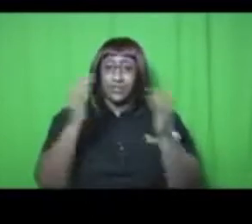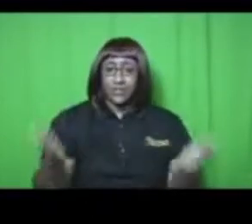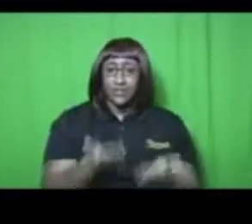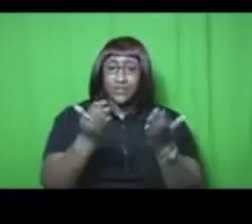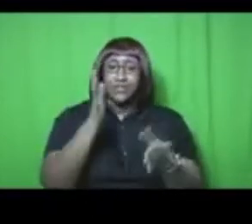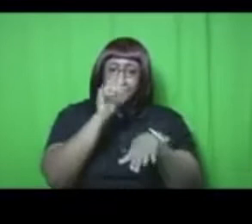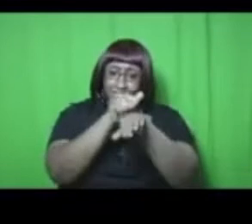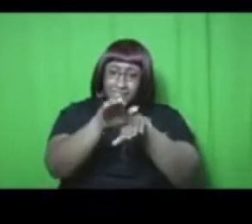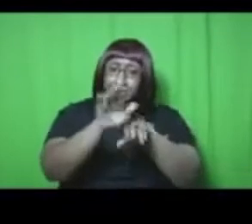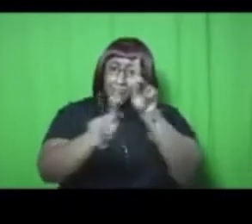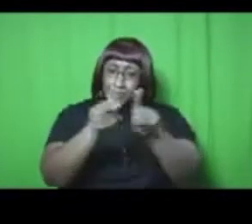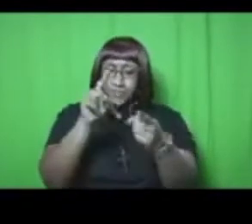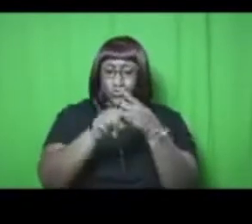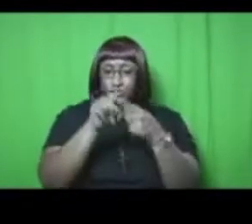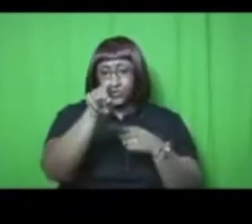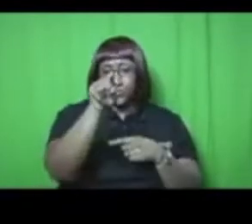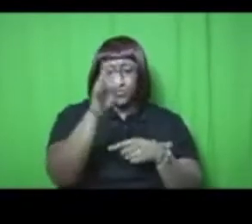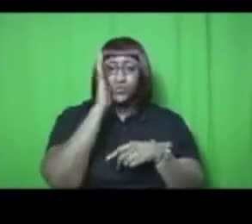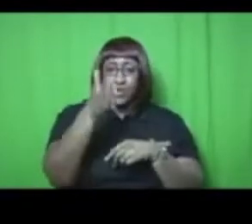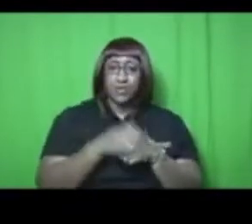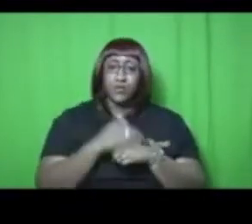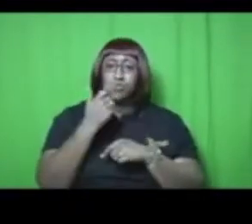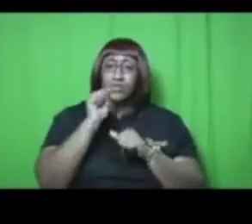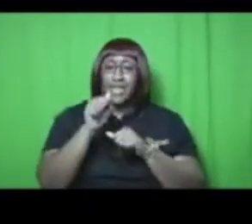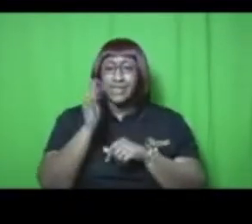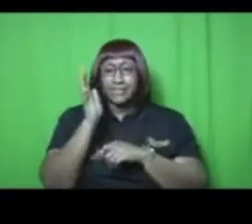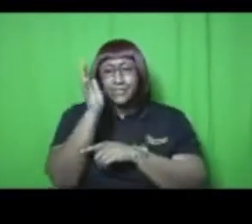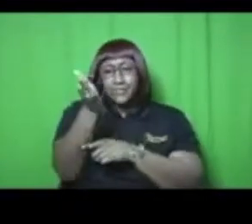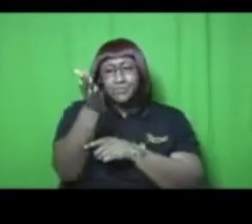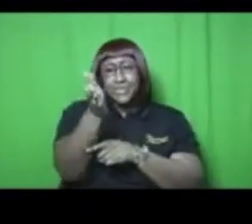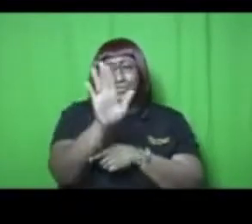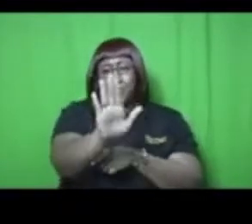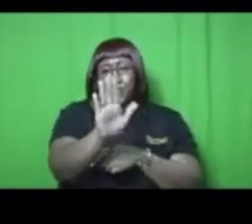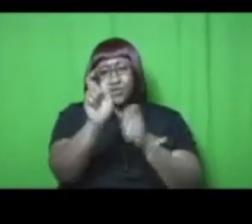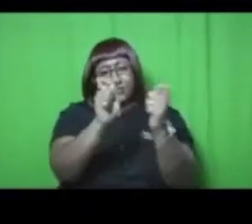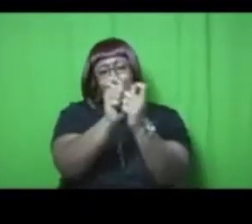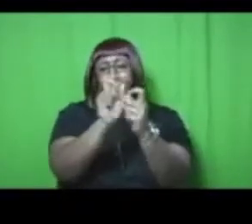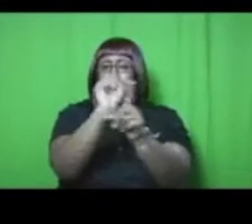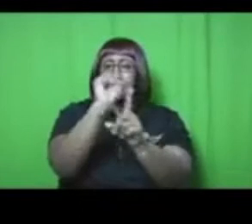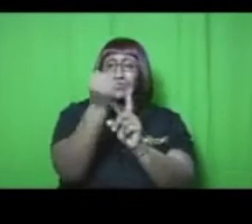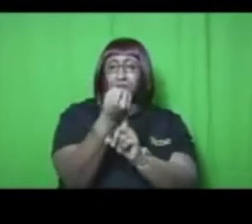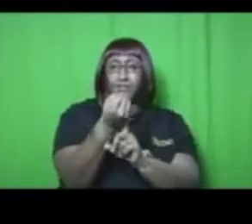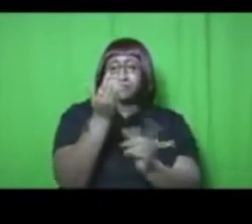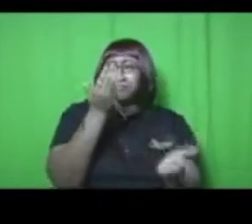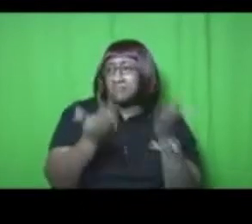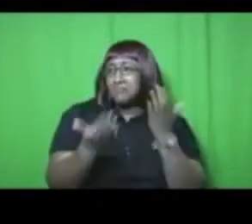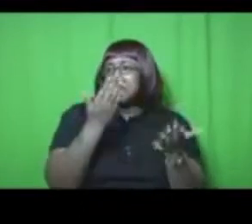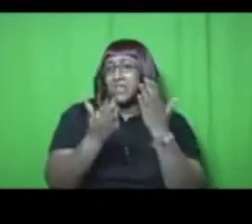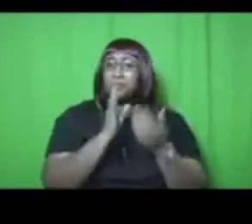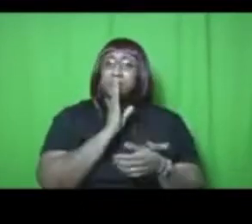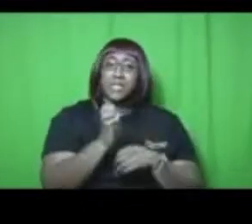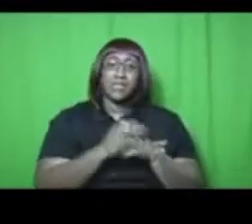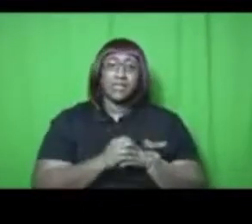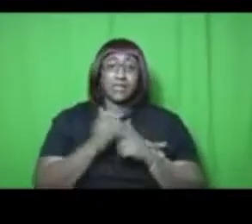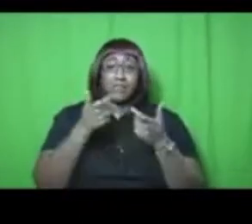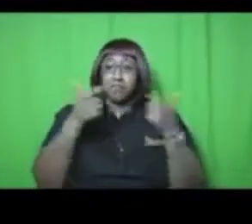will send people to you who can speak to your specific situation. It may be a